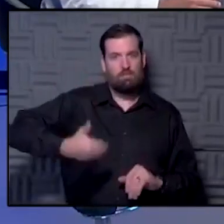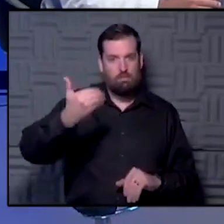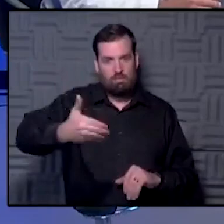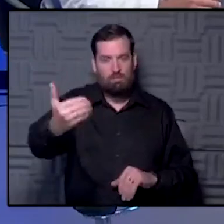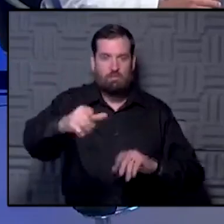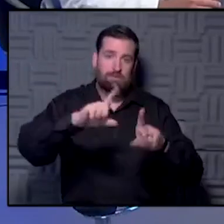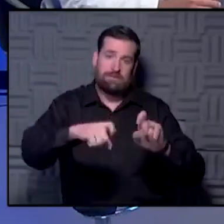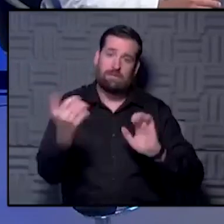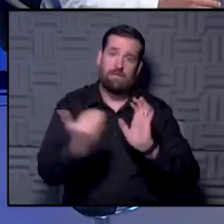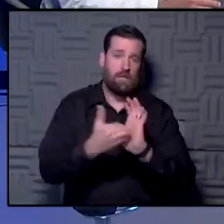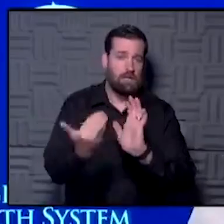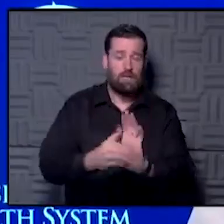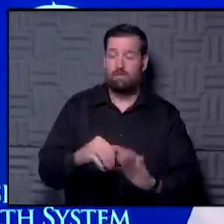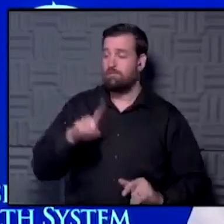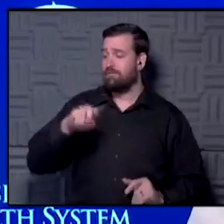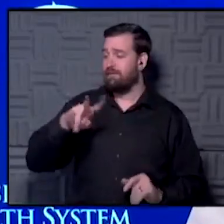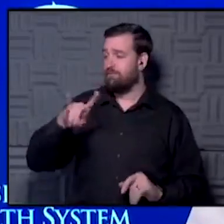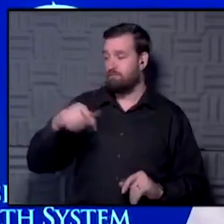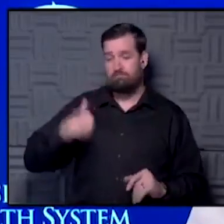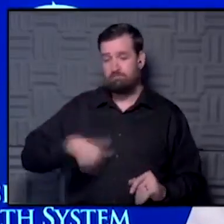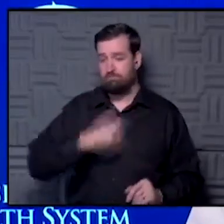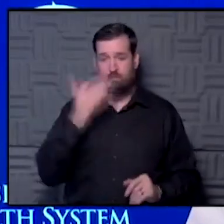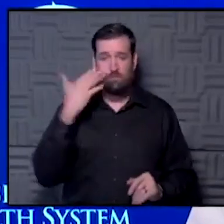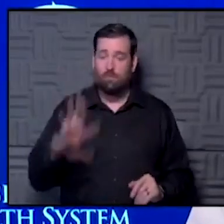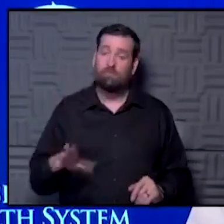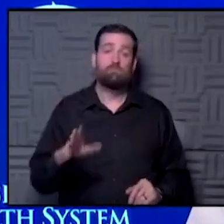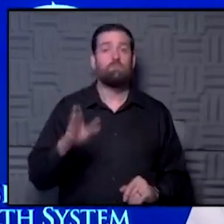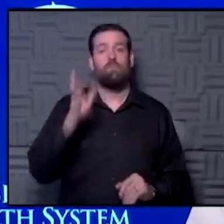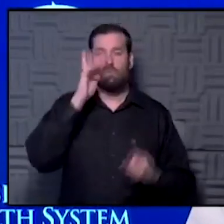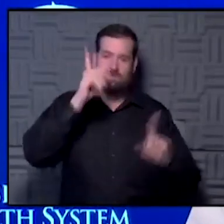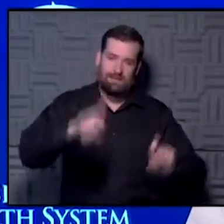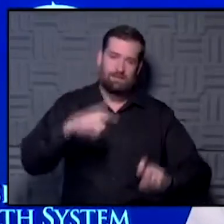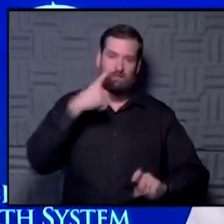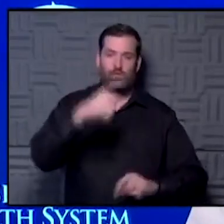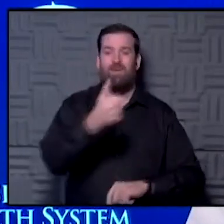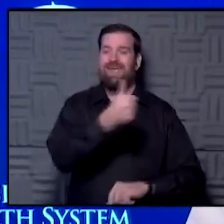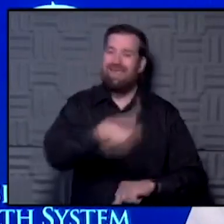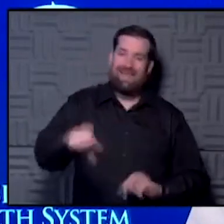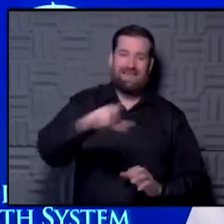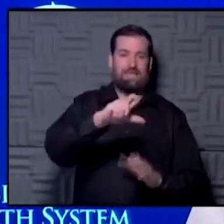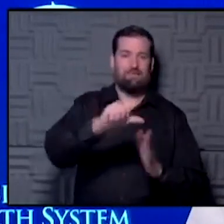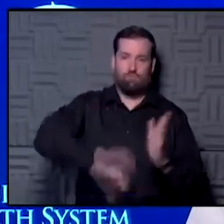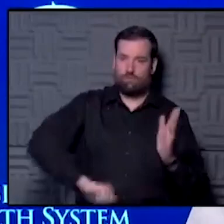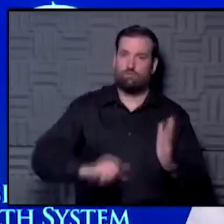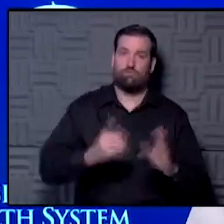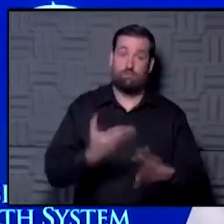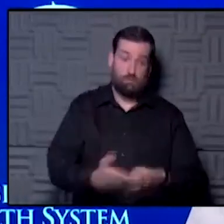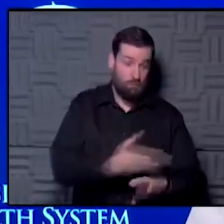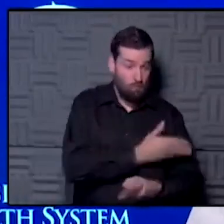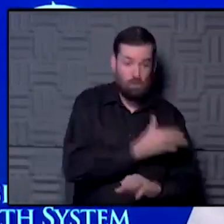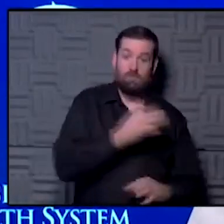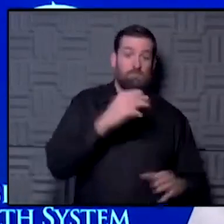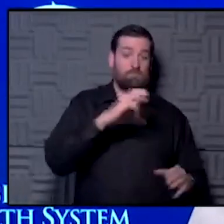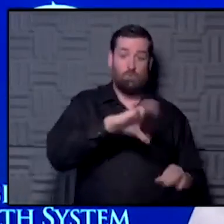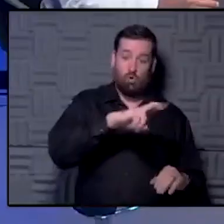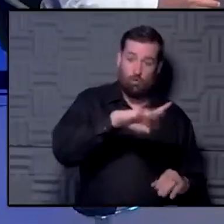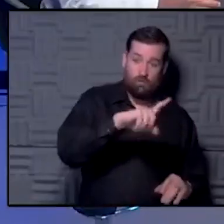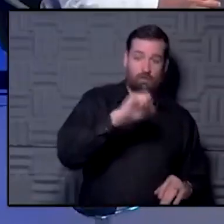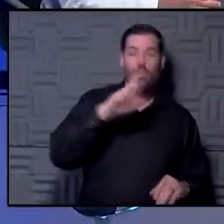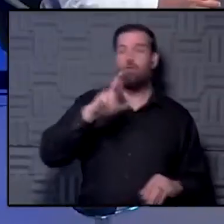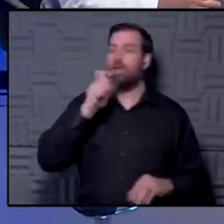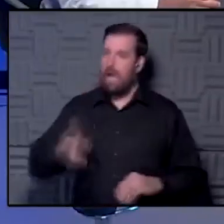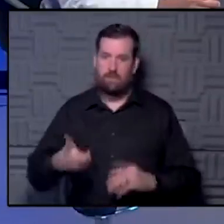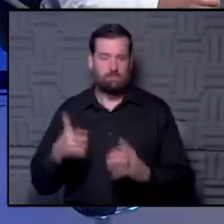know the truth about this, David. And so our policy has been that you're going to get tested for any procedure here prior to the procedure, whether you've had COVID or not.